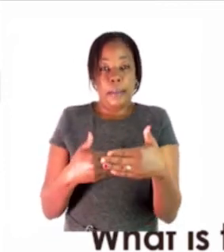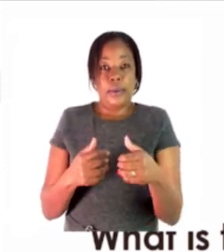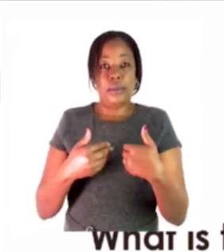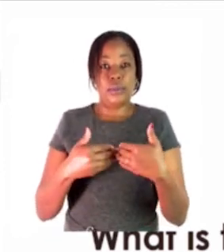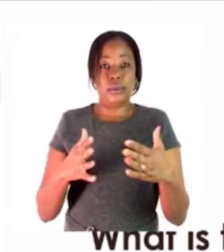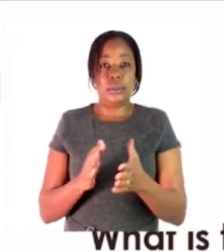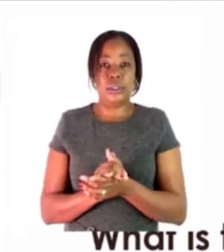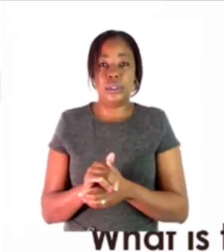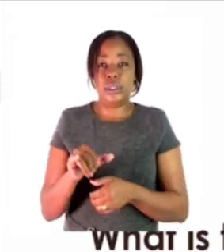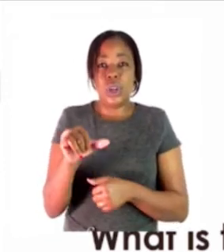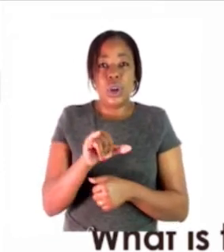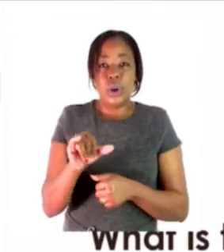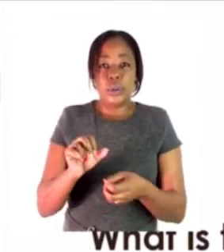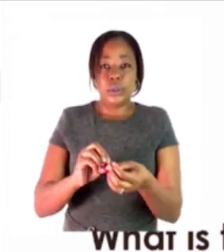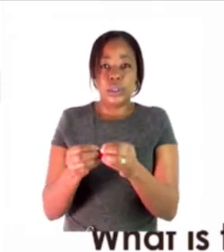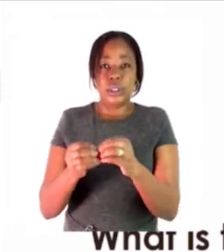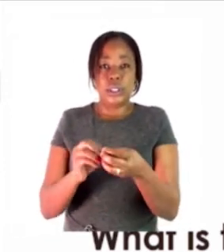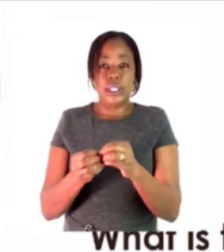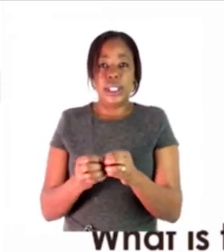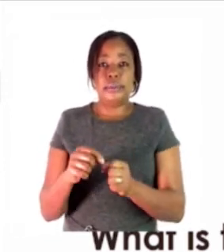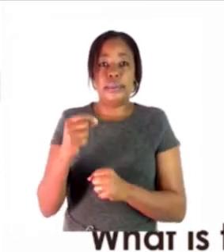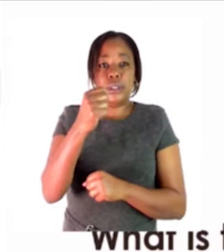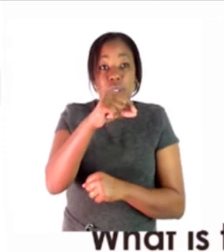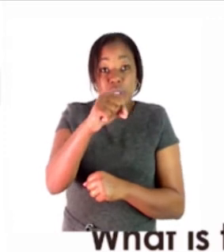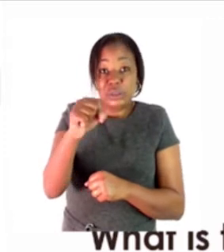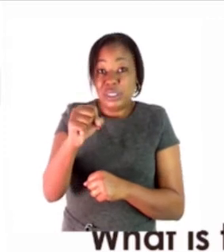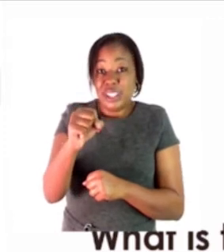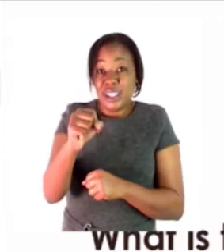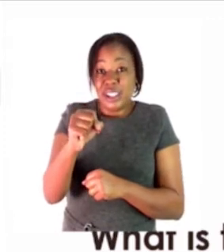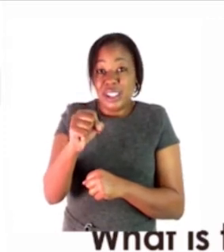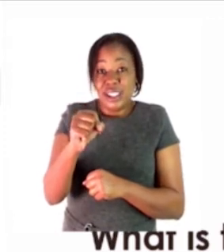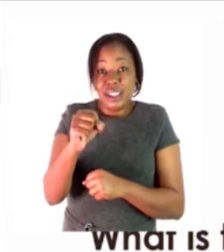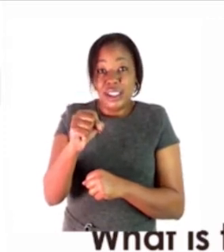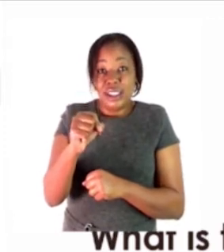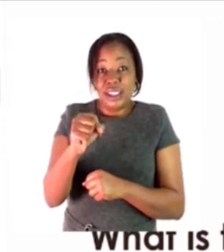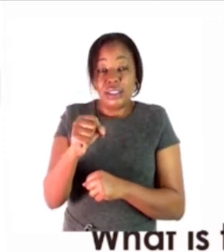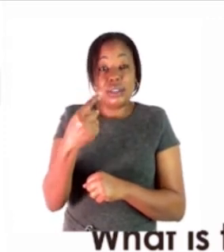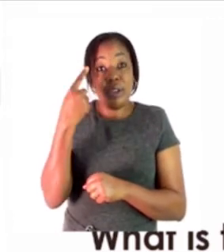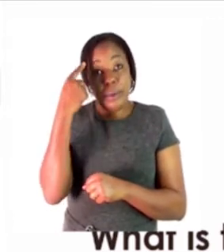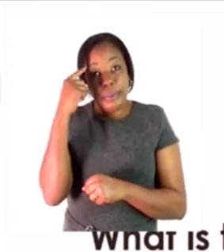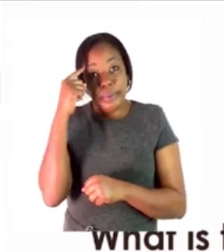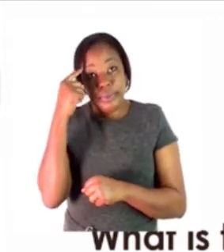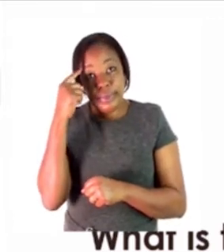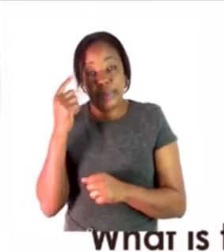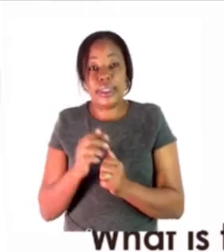do we know what number is supposed to be there? We have to find out the sequence in which they are